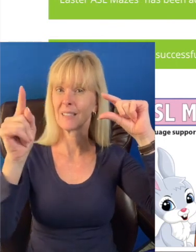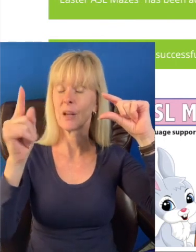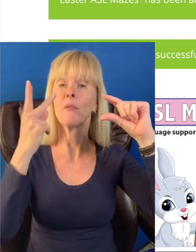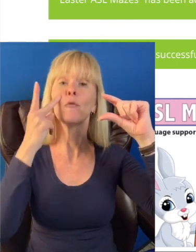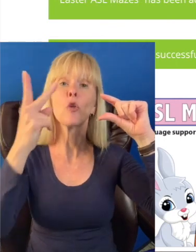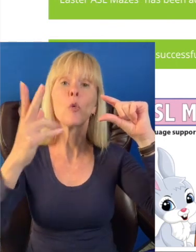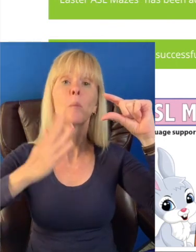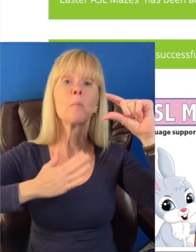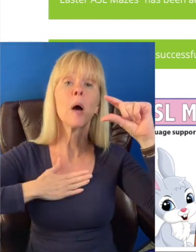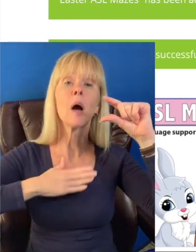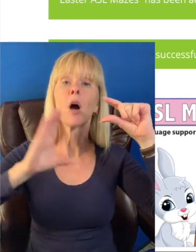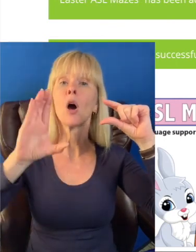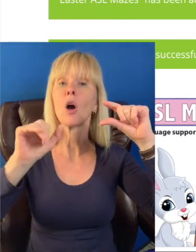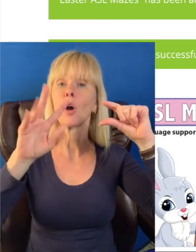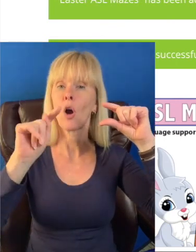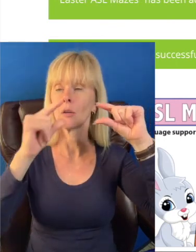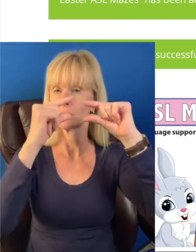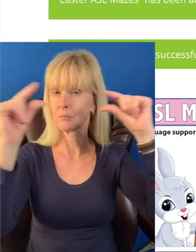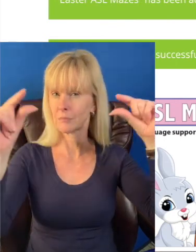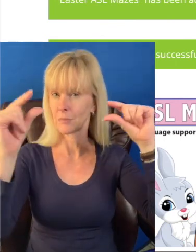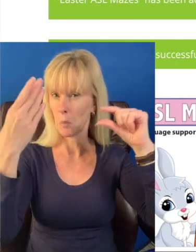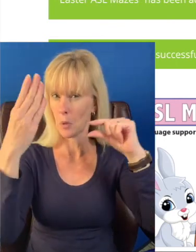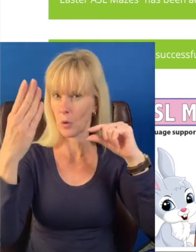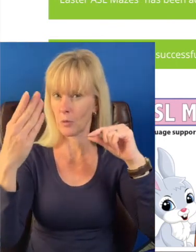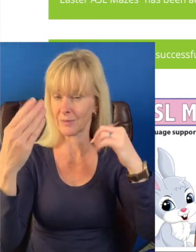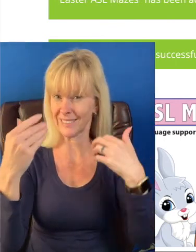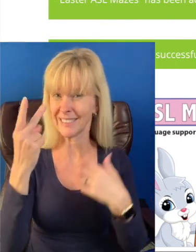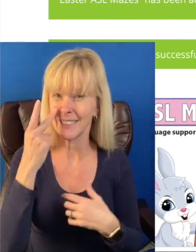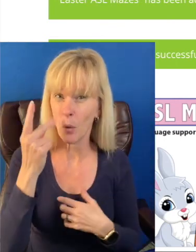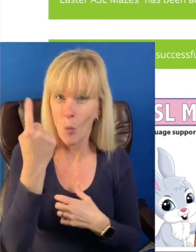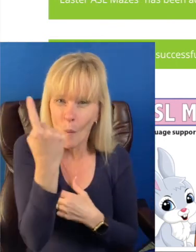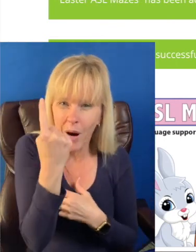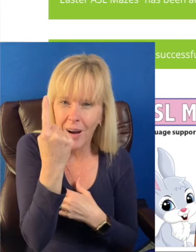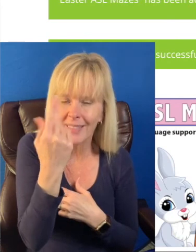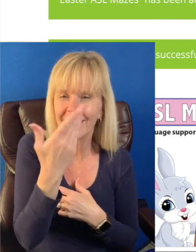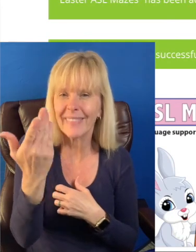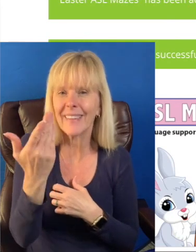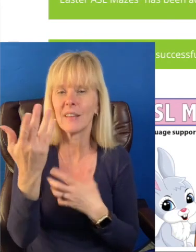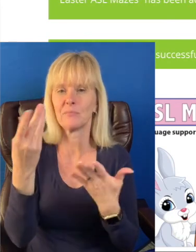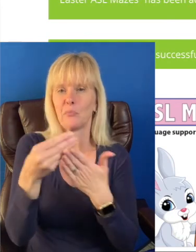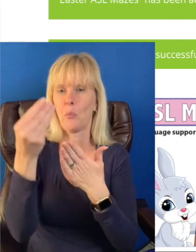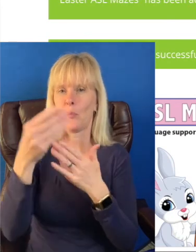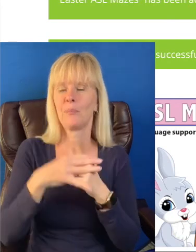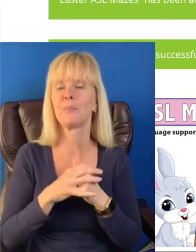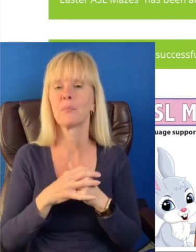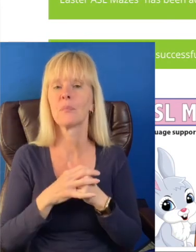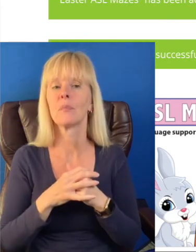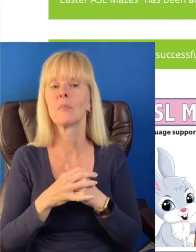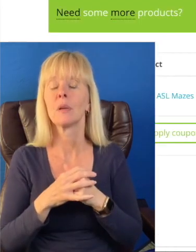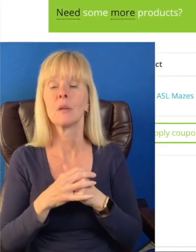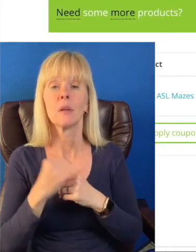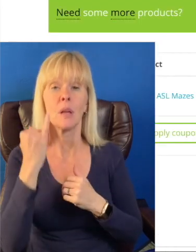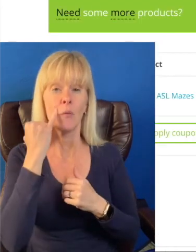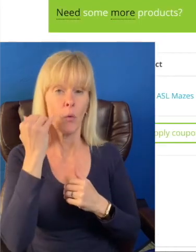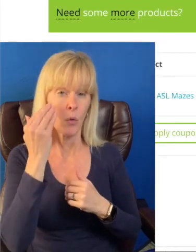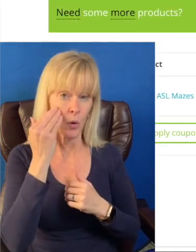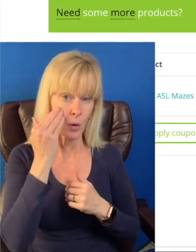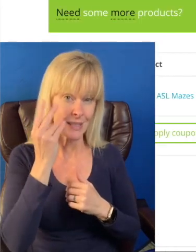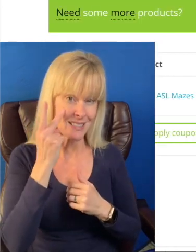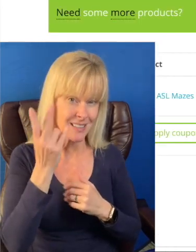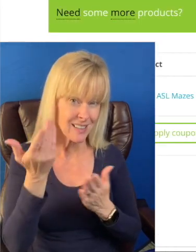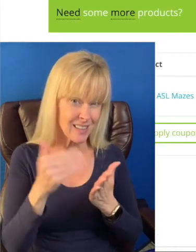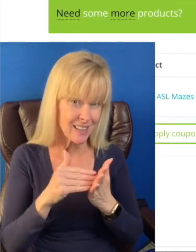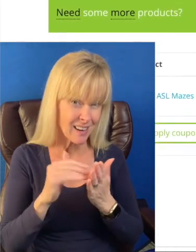And it shows me up here at the blue top that I have one item in my cart. And if I wanted to know this again, I could look at